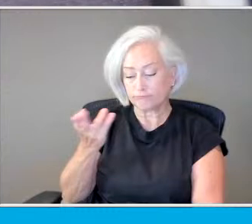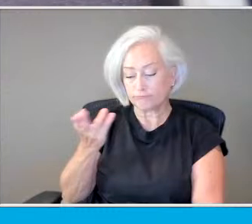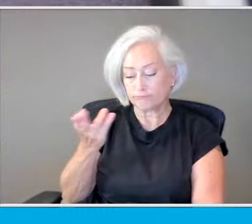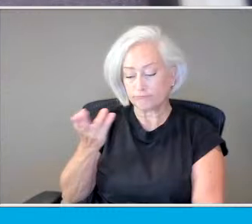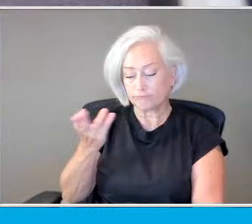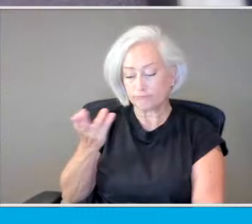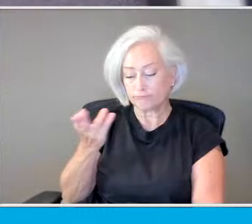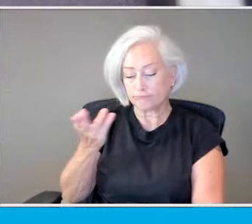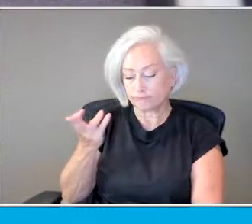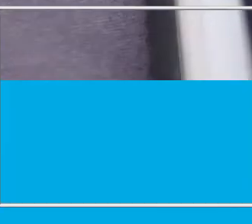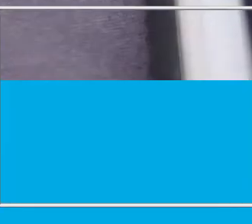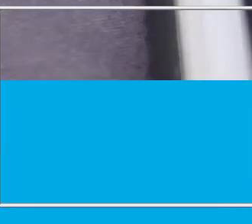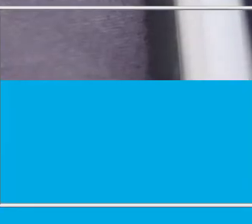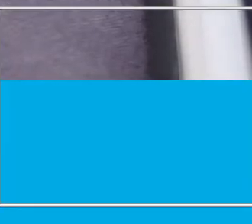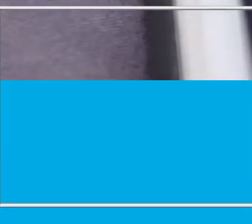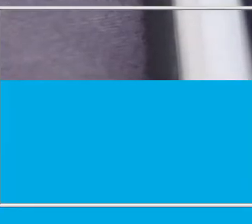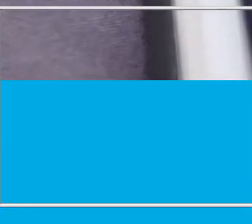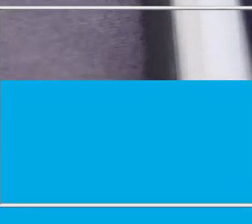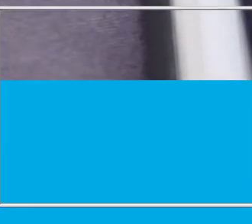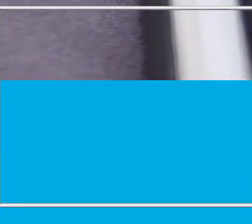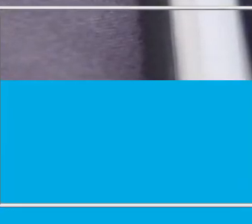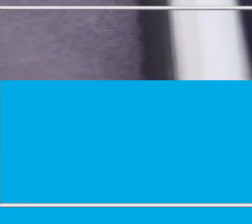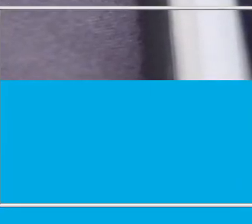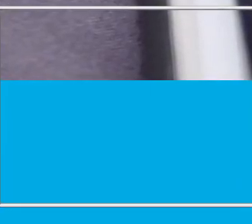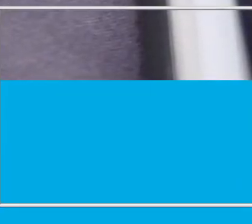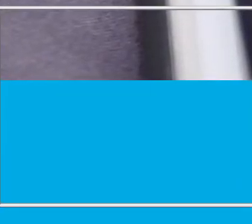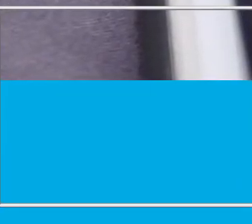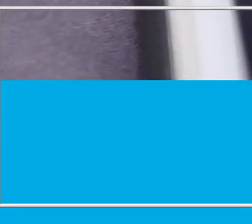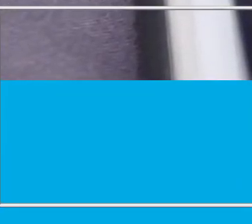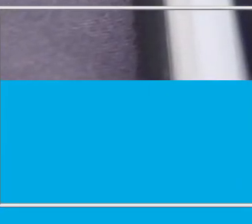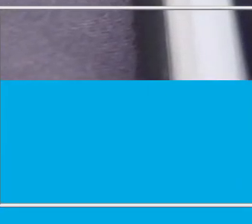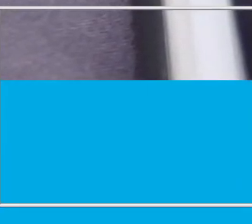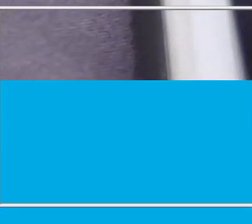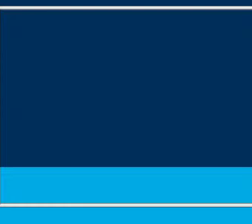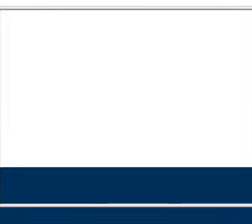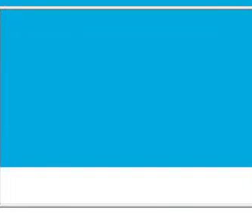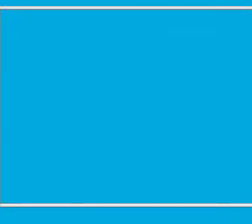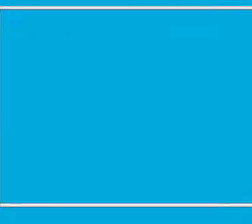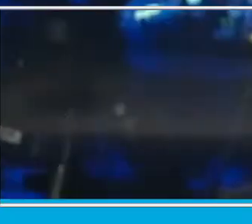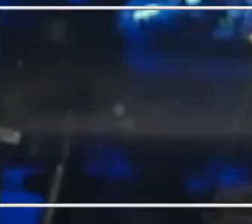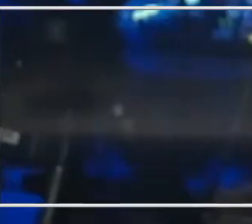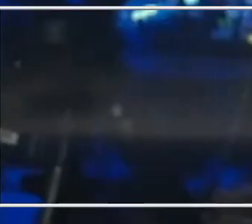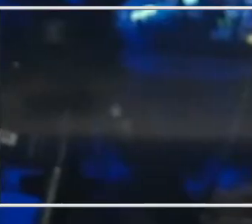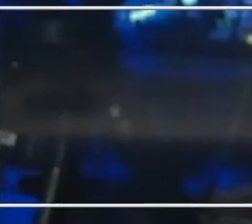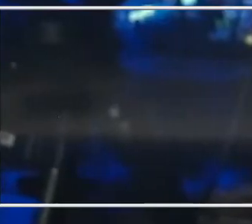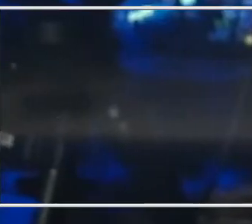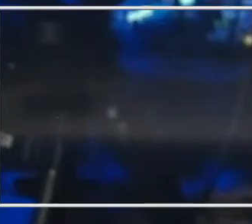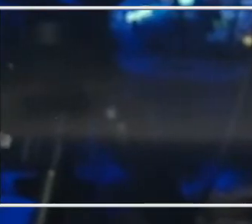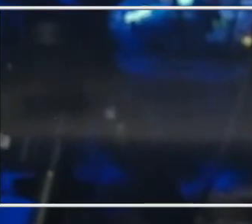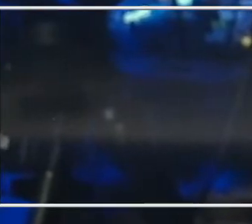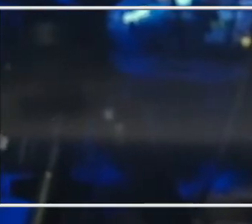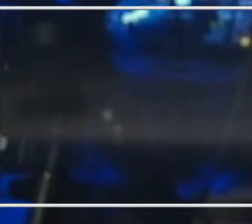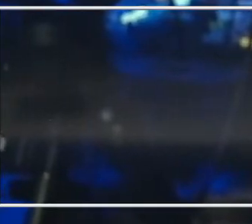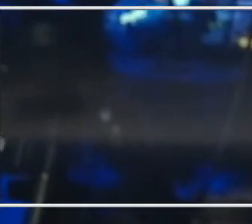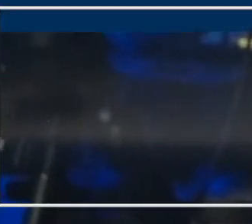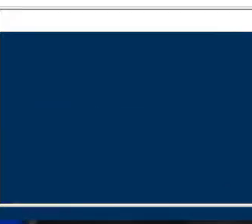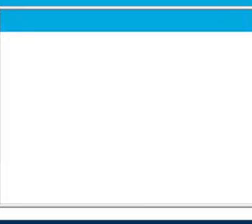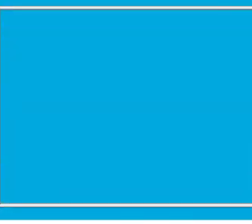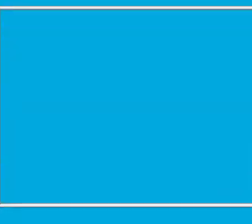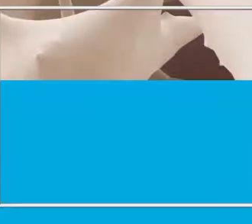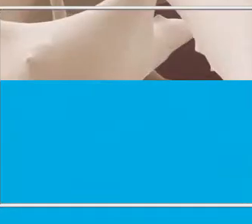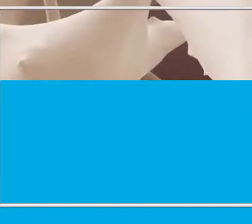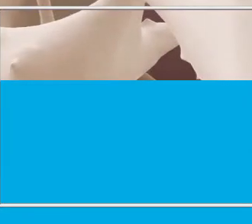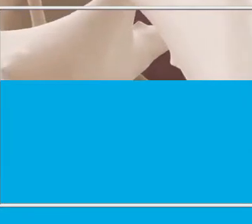finally rang 10 years later, he never expected he would also need saving. I'm Jessica Lovell on the next Morning Medical